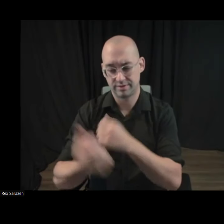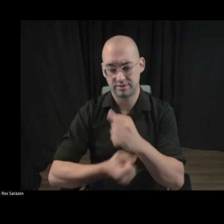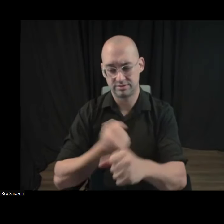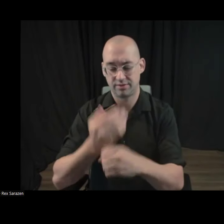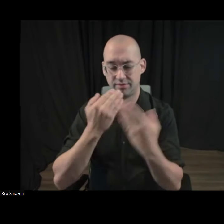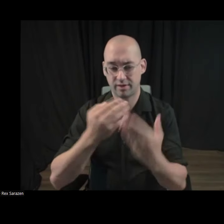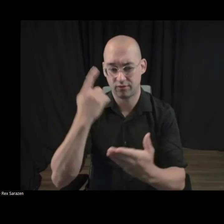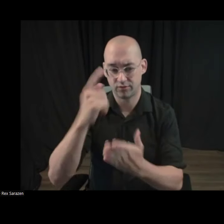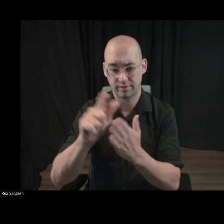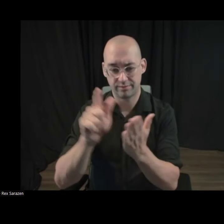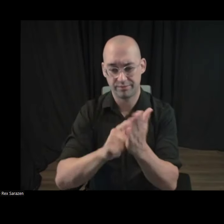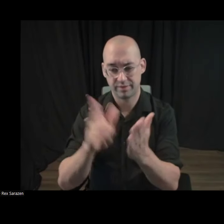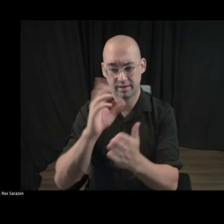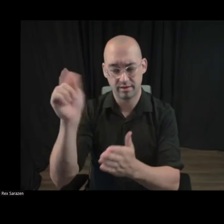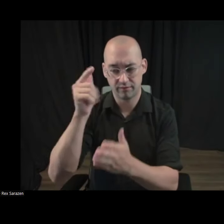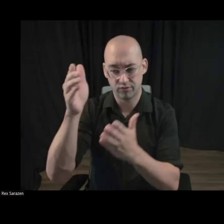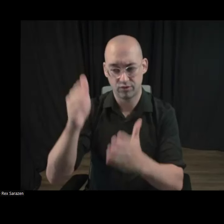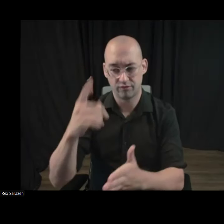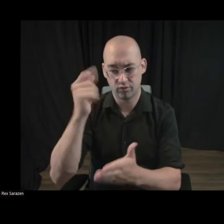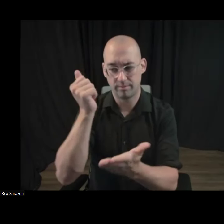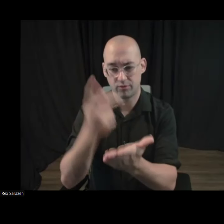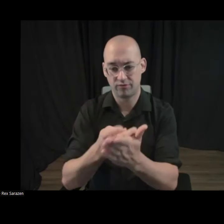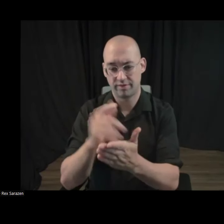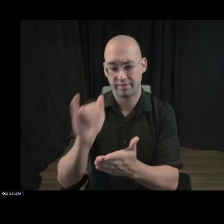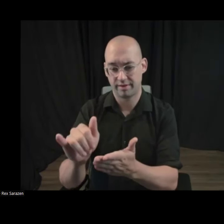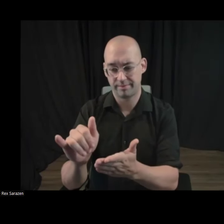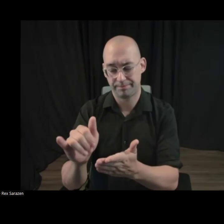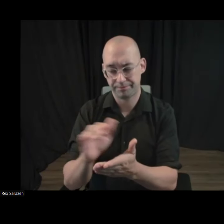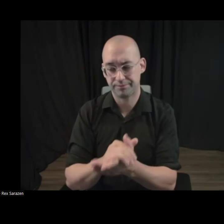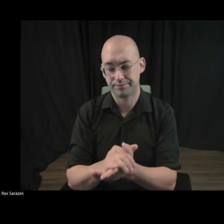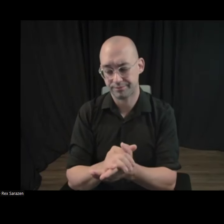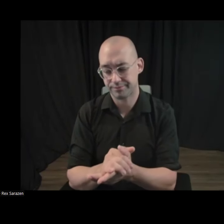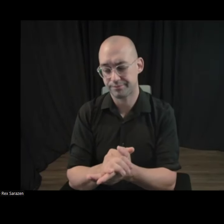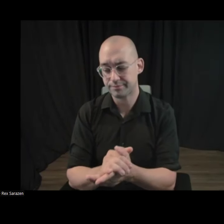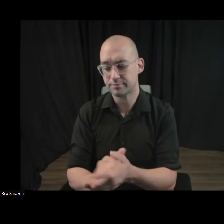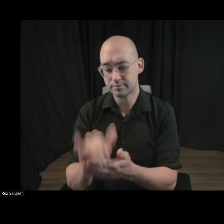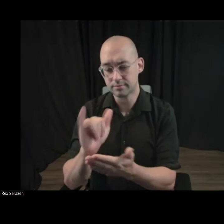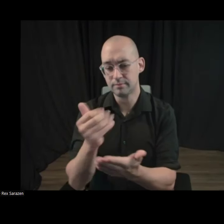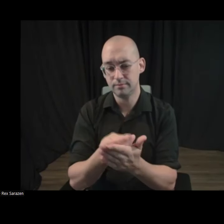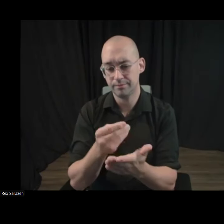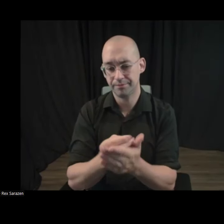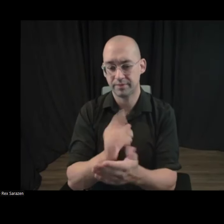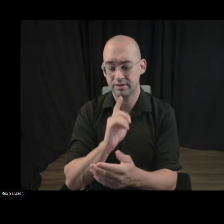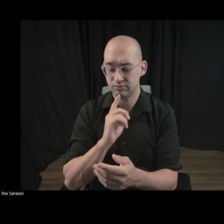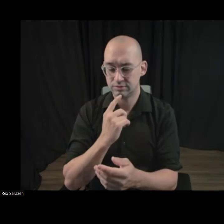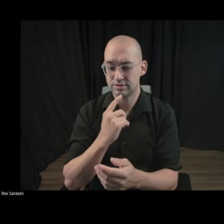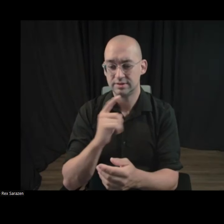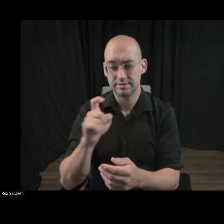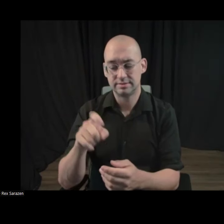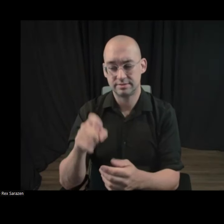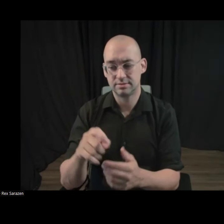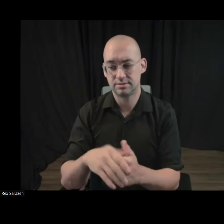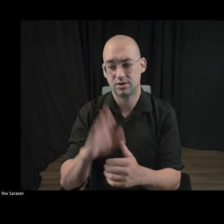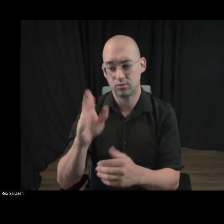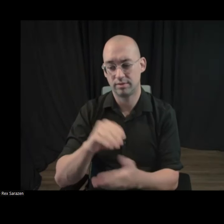legislature and to the governor for approving that budget augmentation. Those dollars are sorely needed and will be put to good